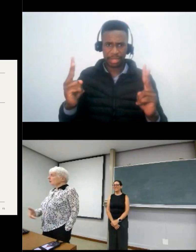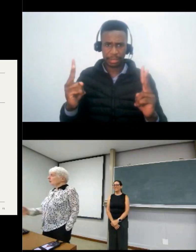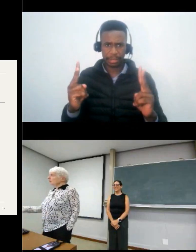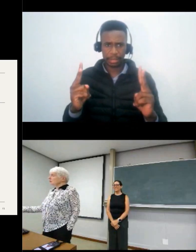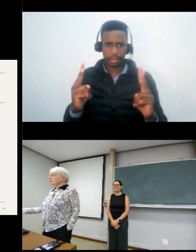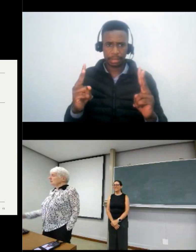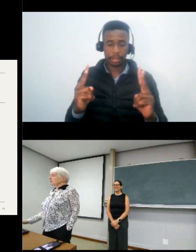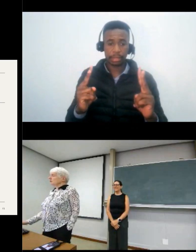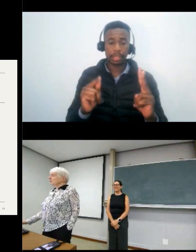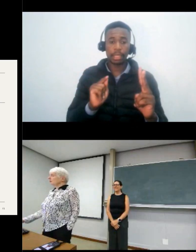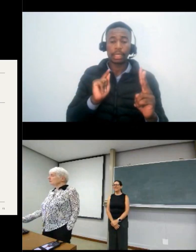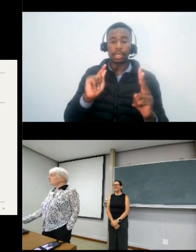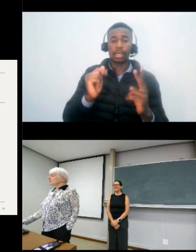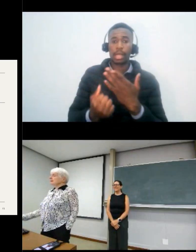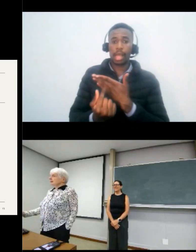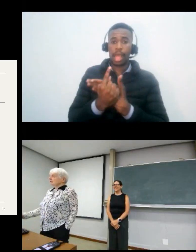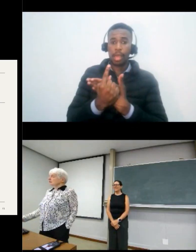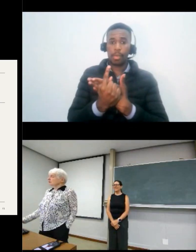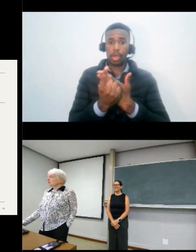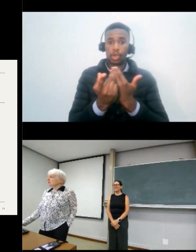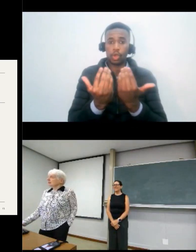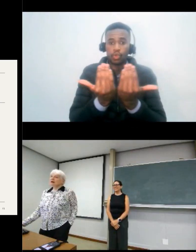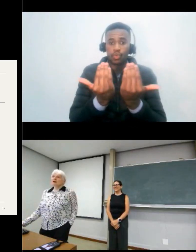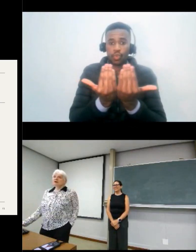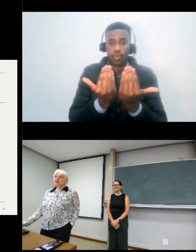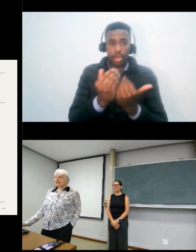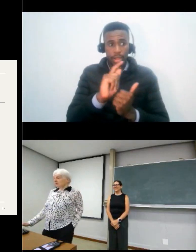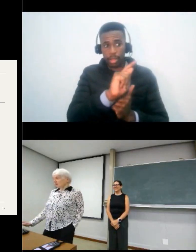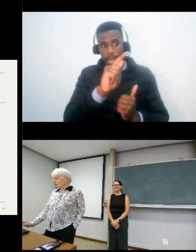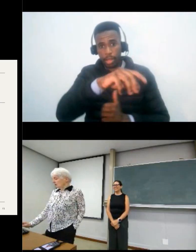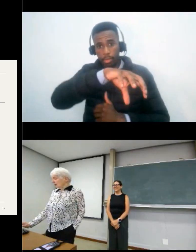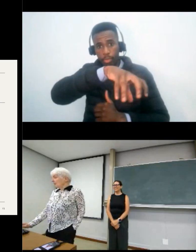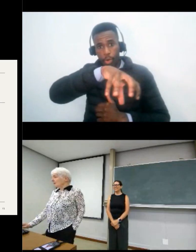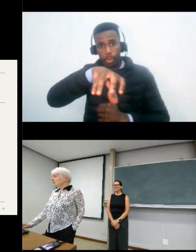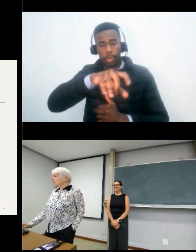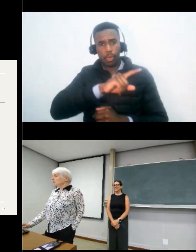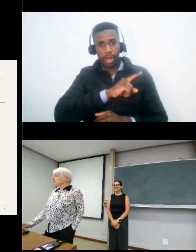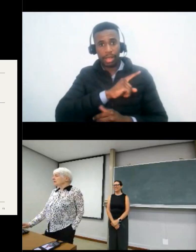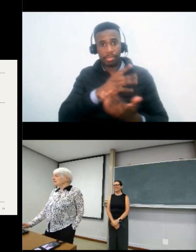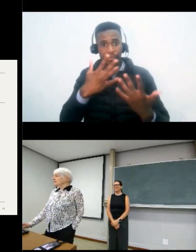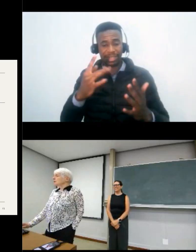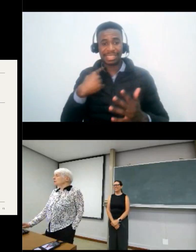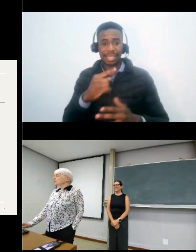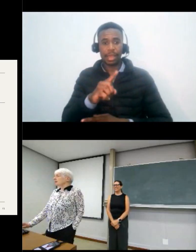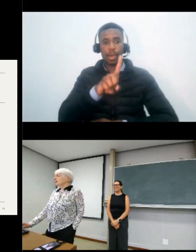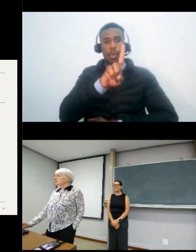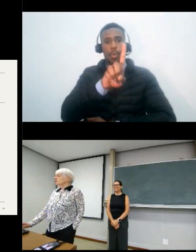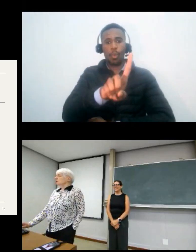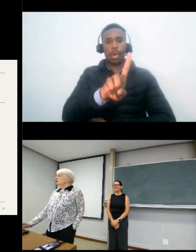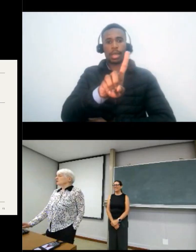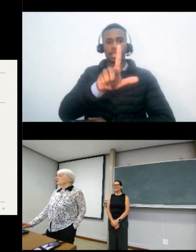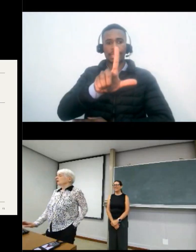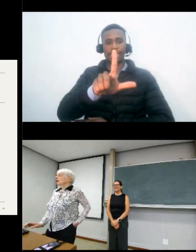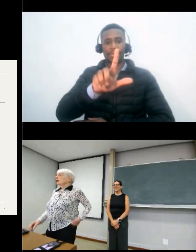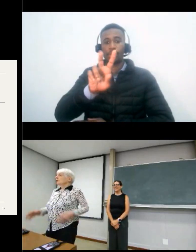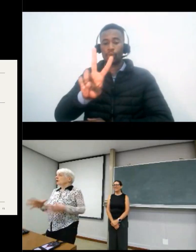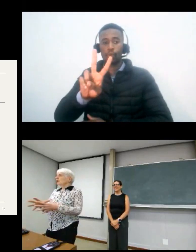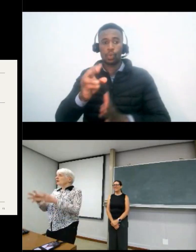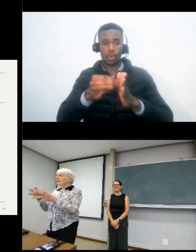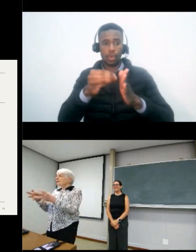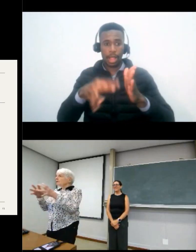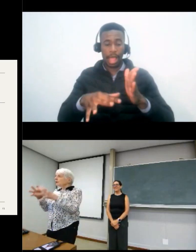the schools were across these provinces, as we just said, 173 lemmas were tested. What we found